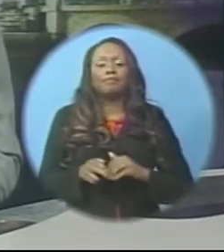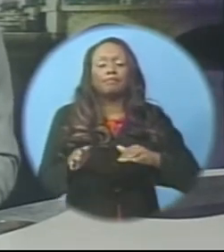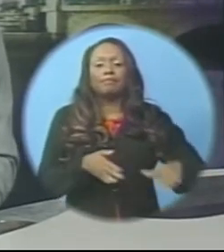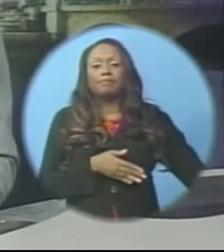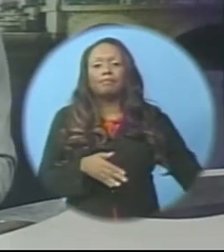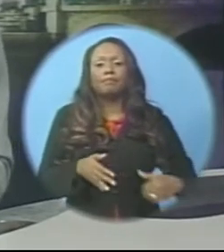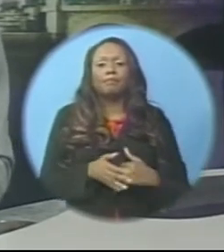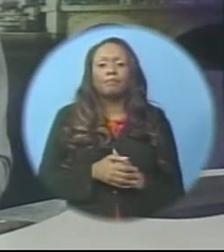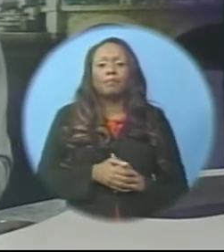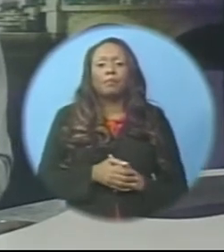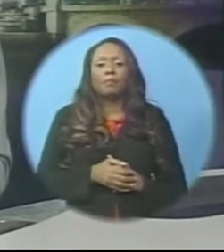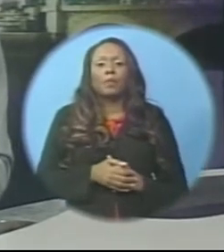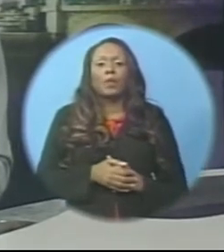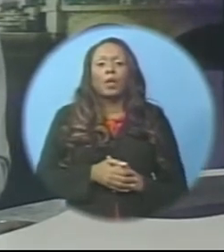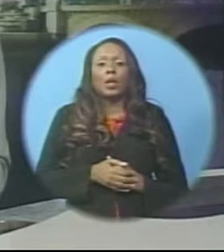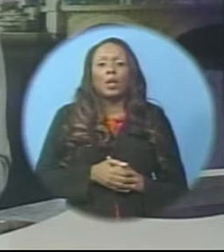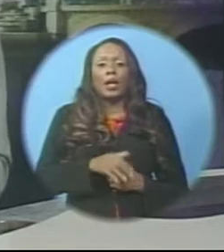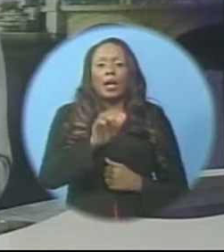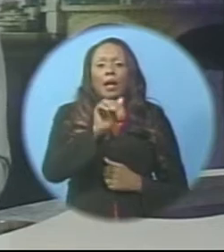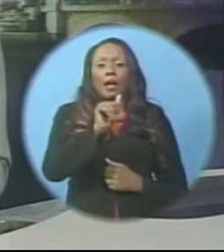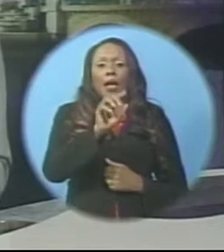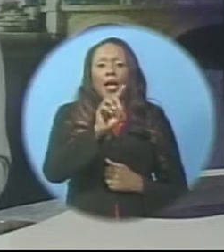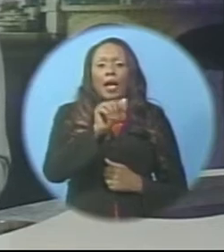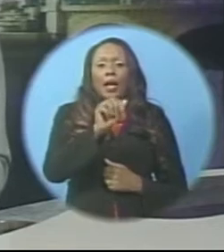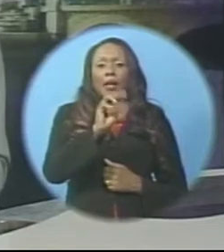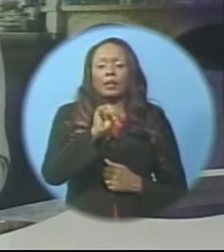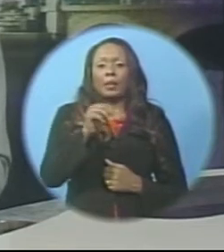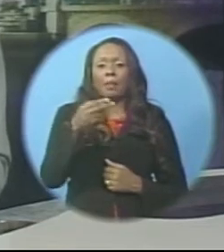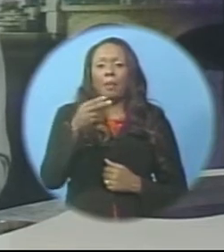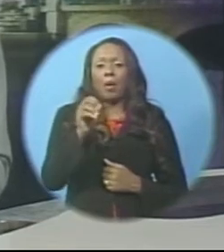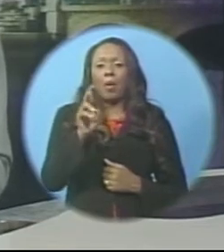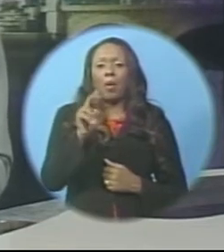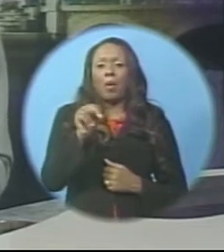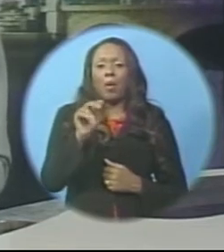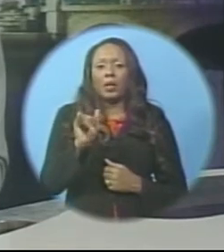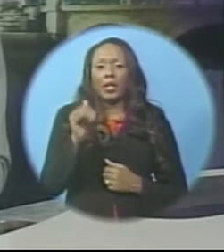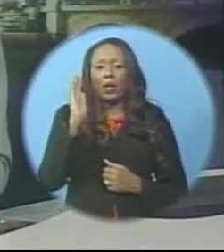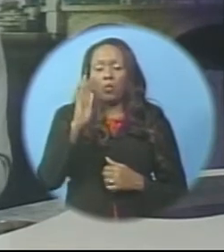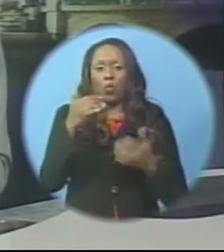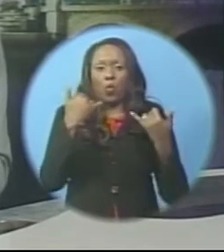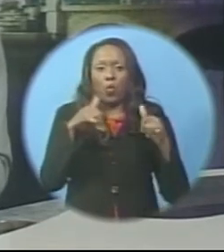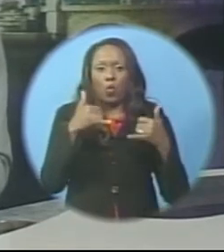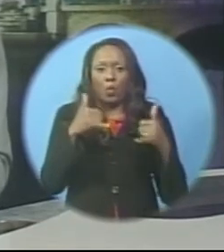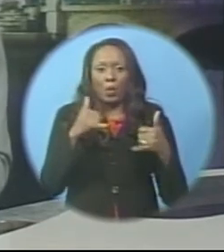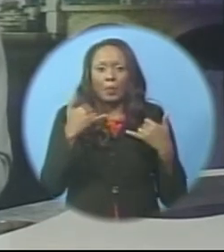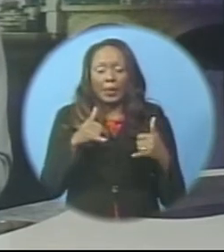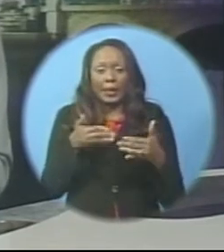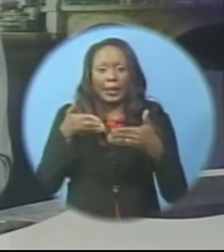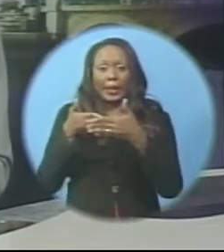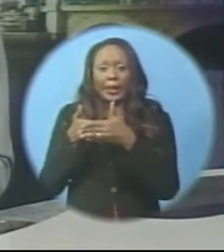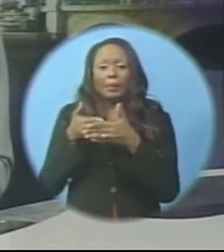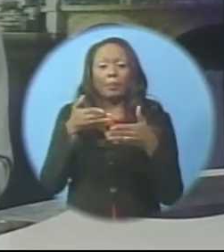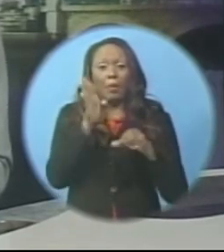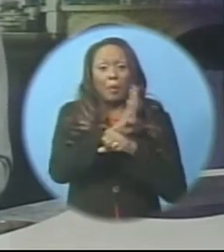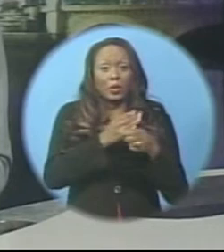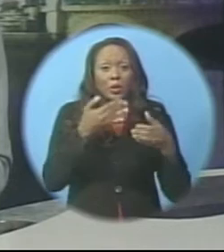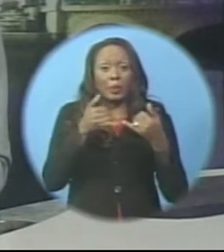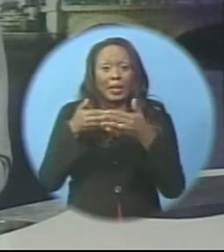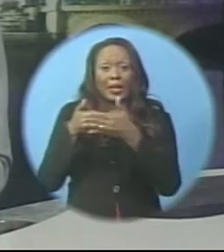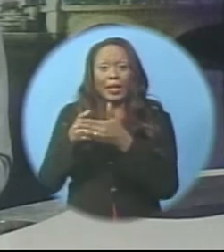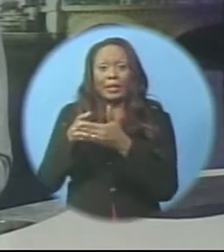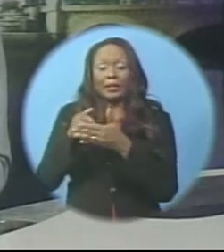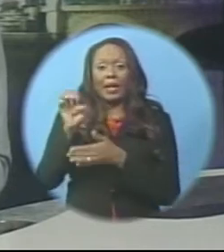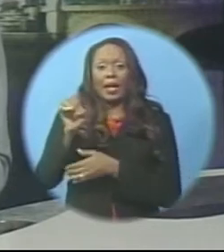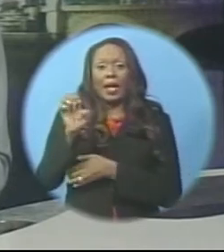Adam Hornby will hit the court first as Barbados clash with Ecuador in Group 1 of the Davis Cup Americas Zone starting